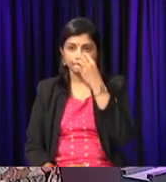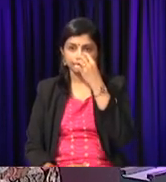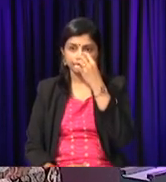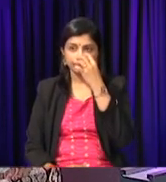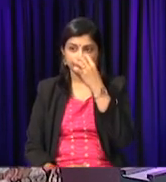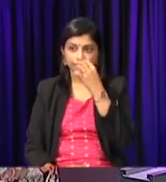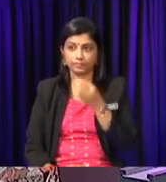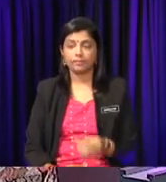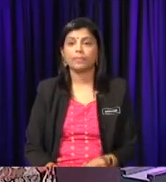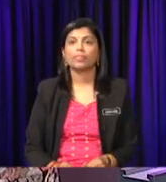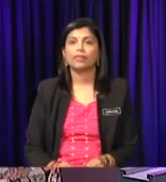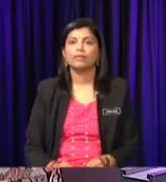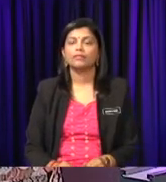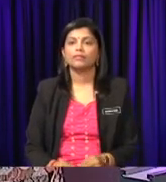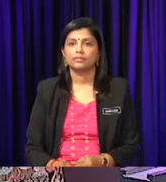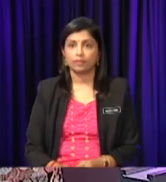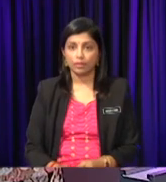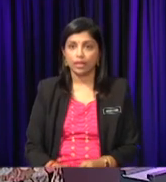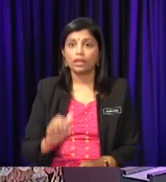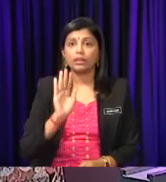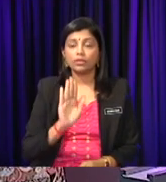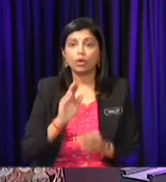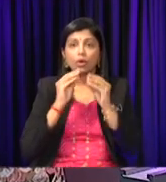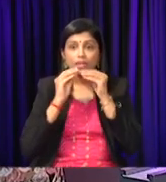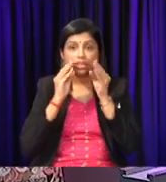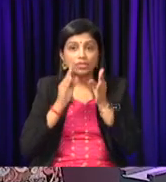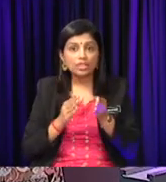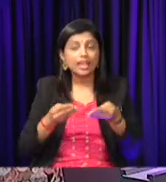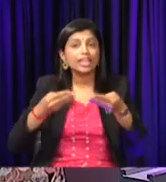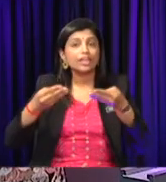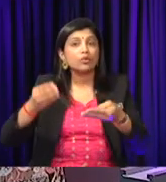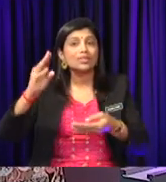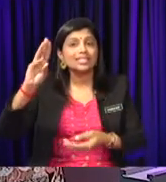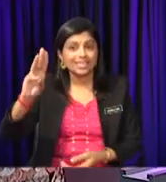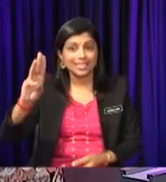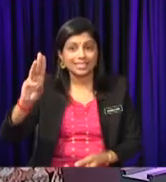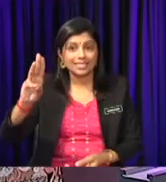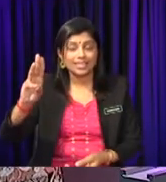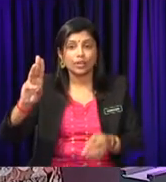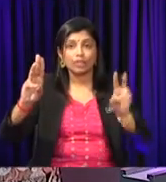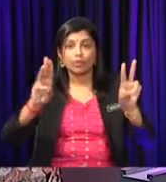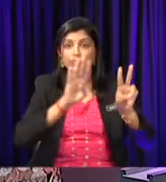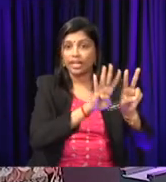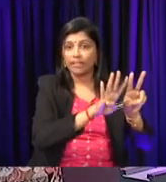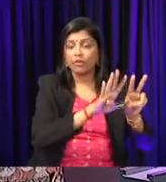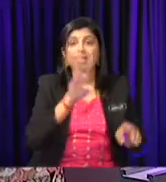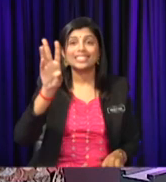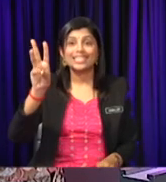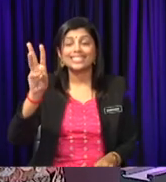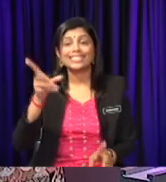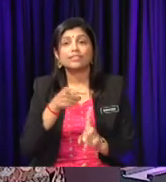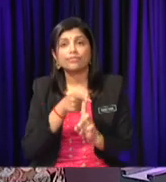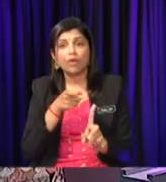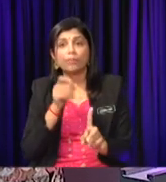only gives you 6 marks, which totals up to 24. All right. So both of them are very